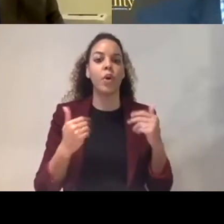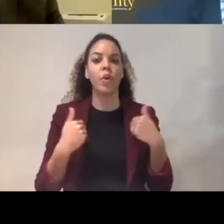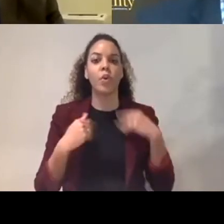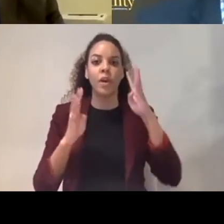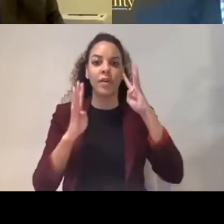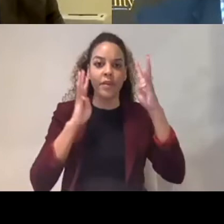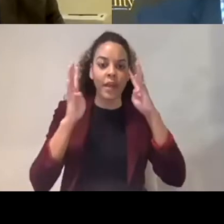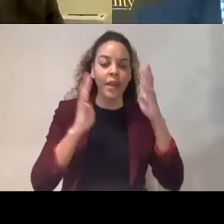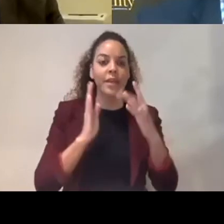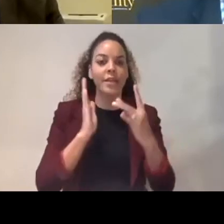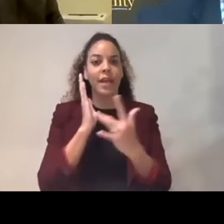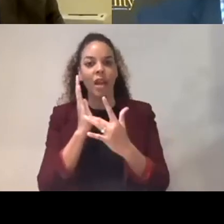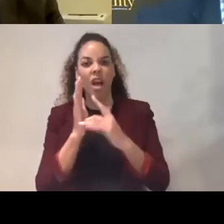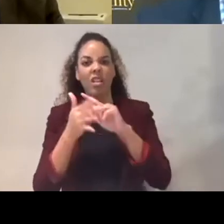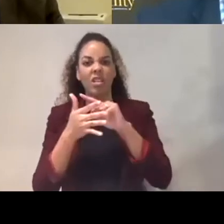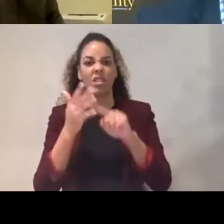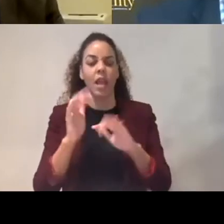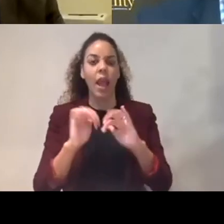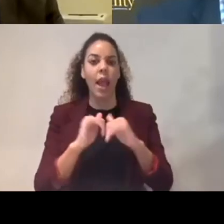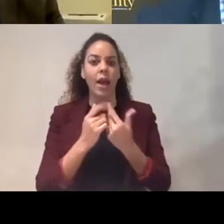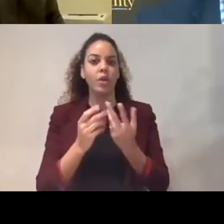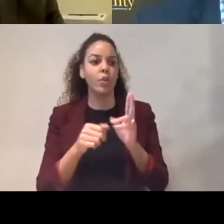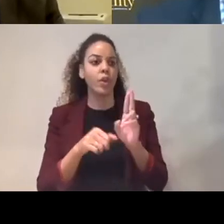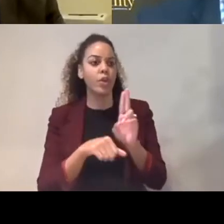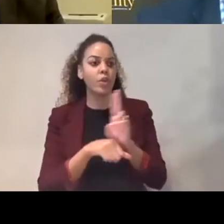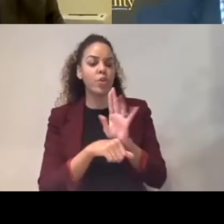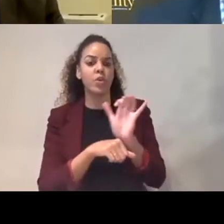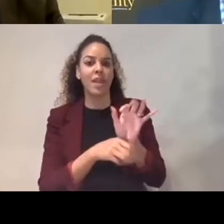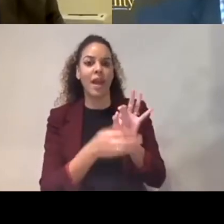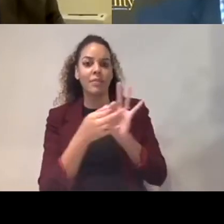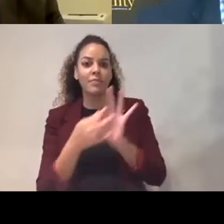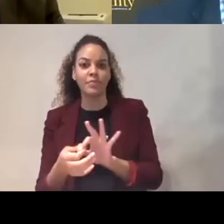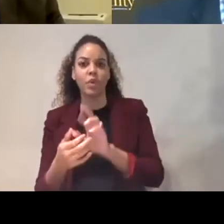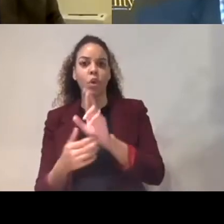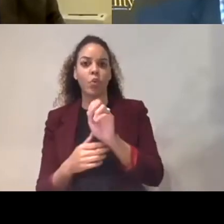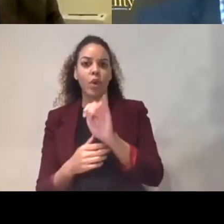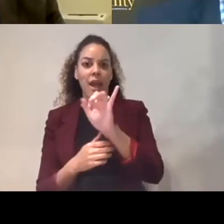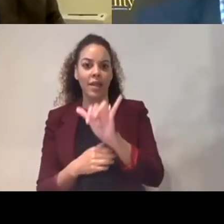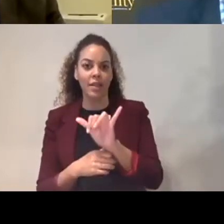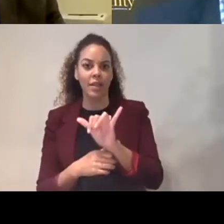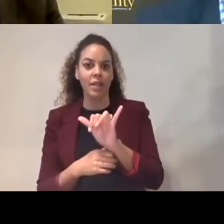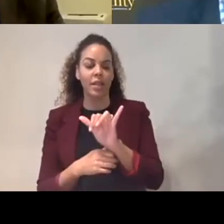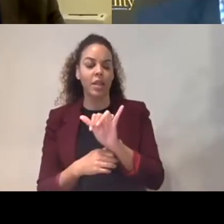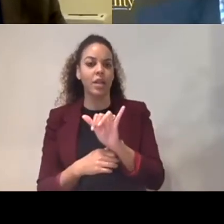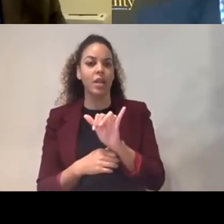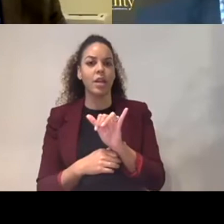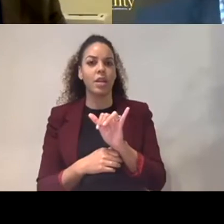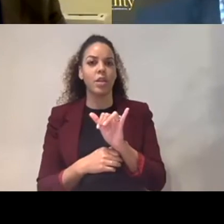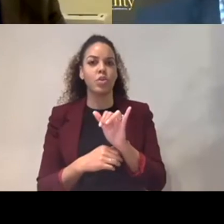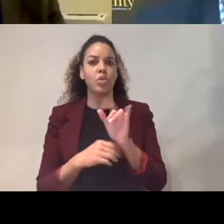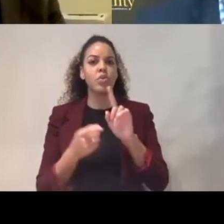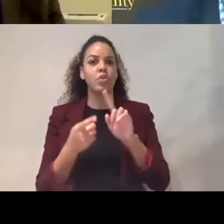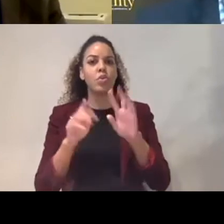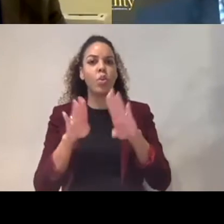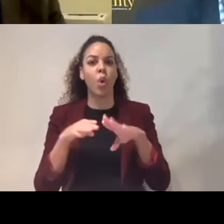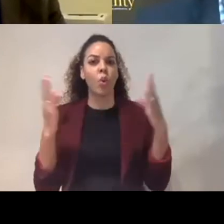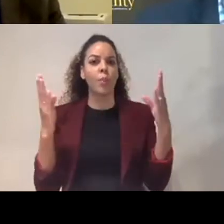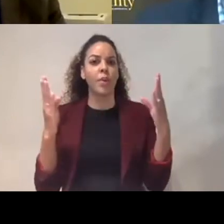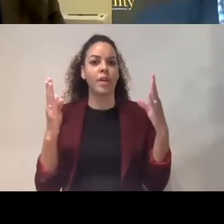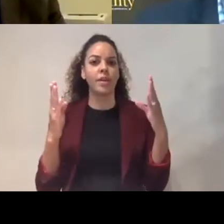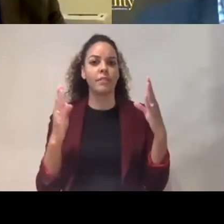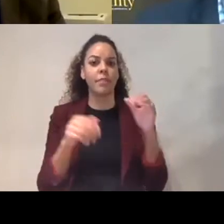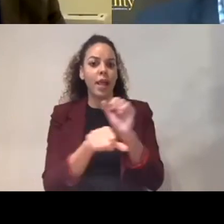do you leverage extended reality as a means for opening up the labor force